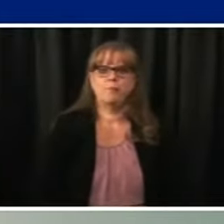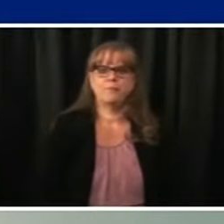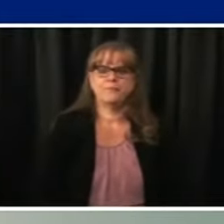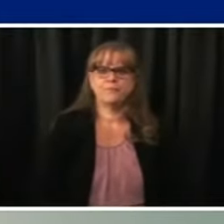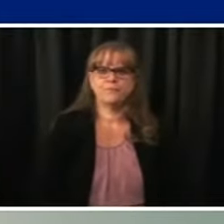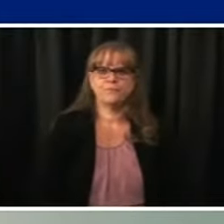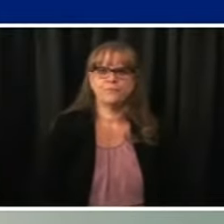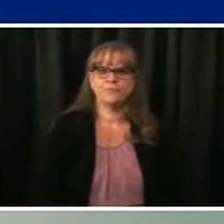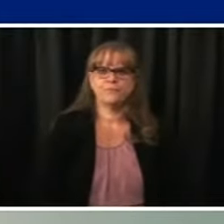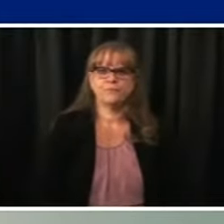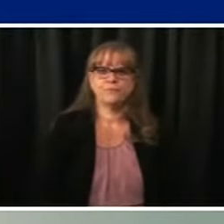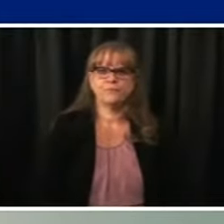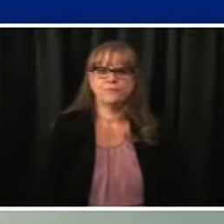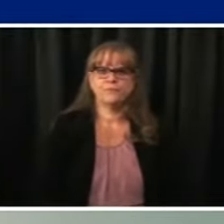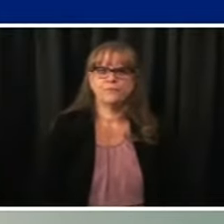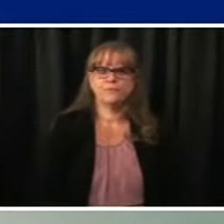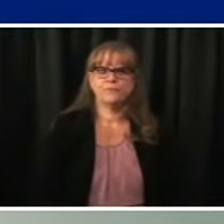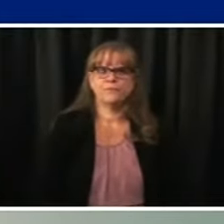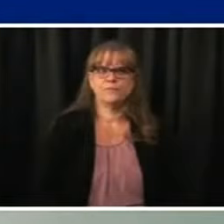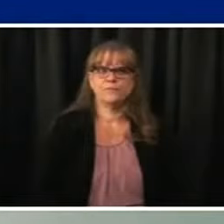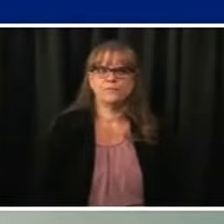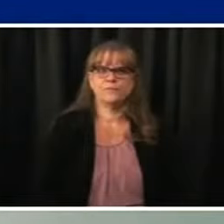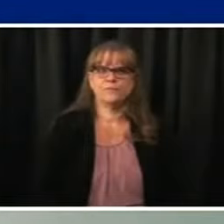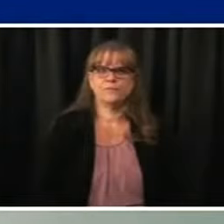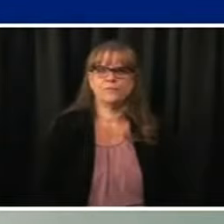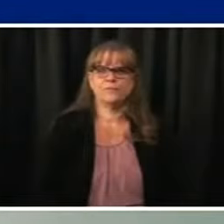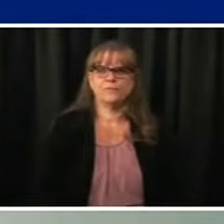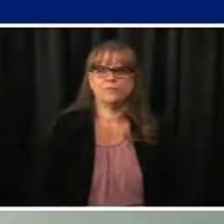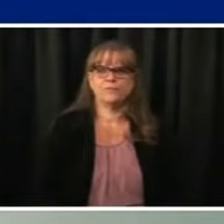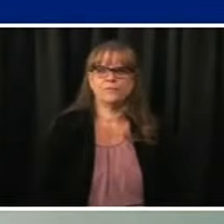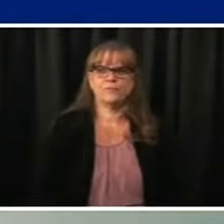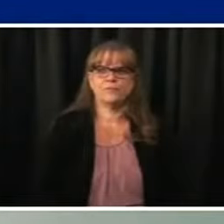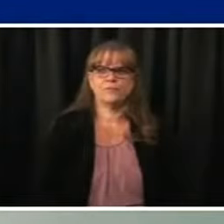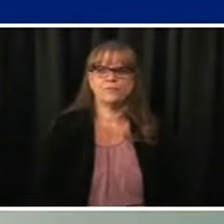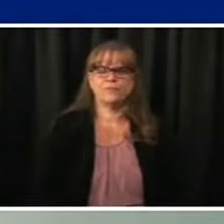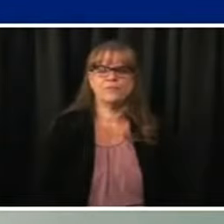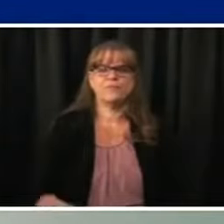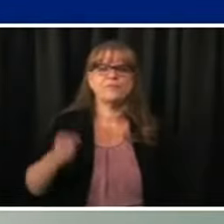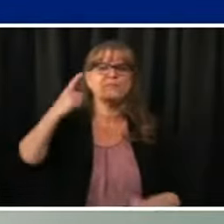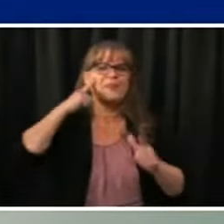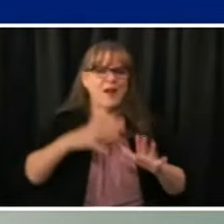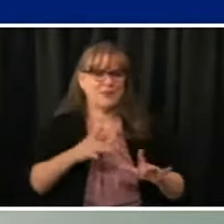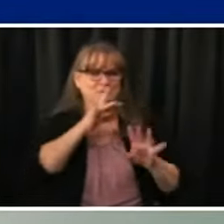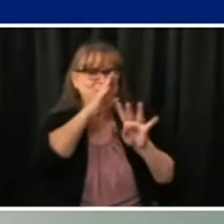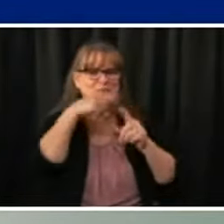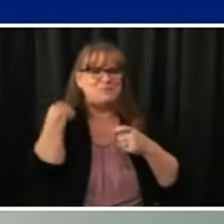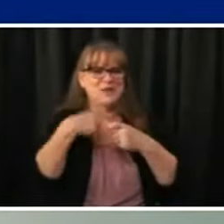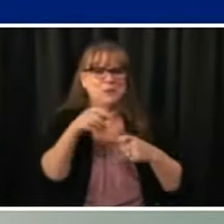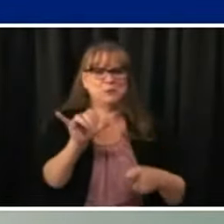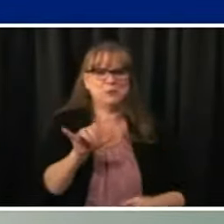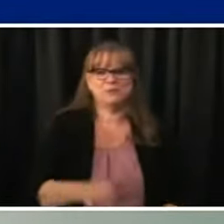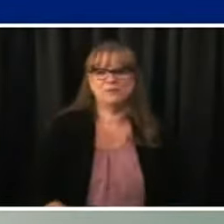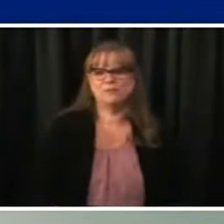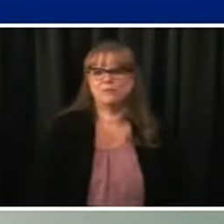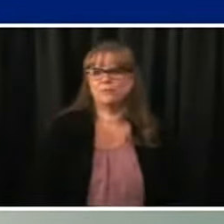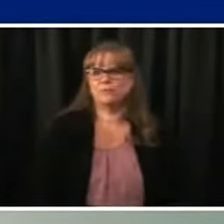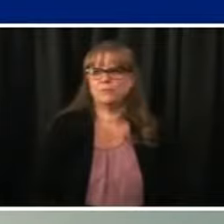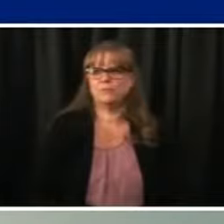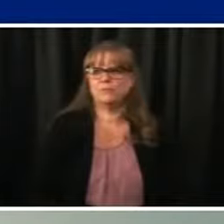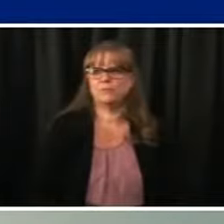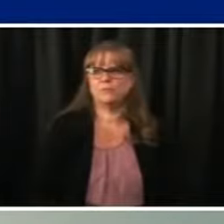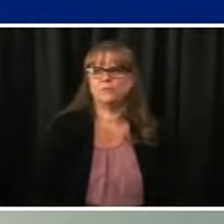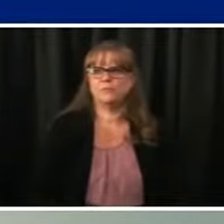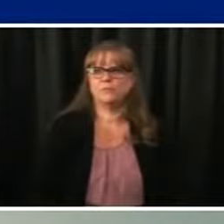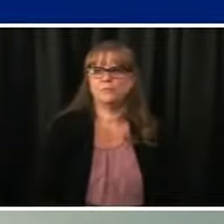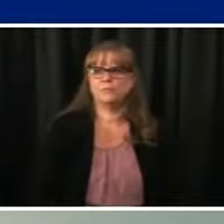de recibir la vacuna. Gracias, señor gobernador, por preocuparse por este pueblo. Thank you. Le queremos y le